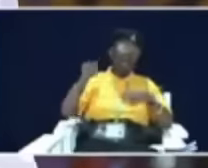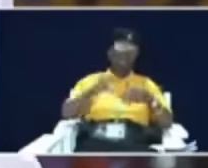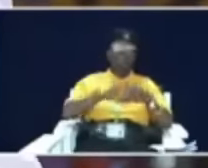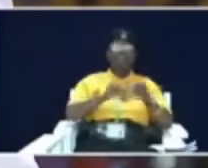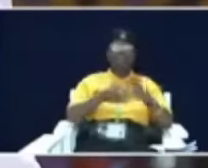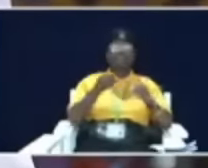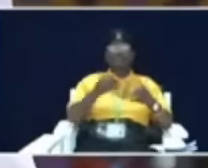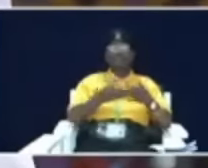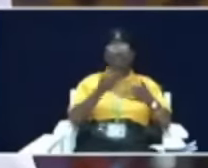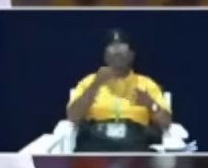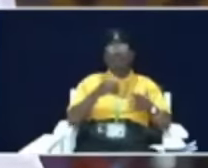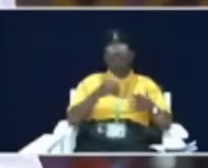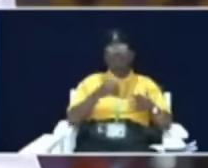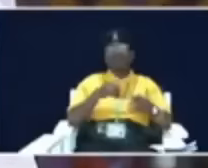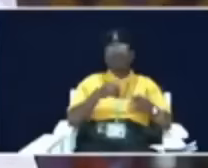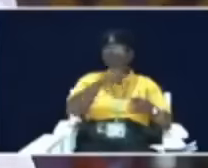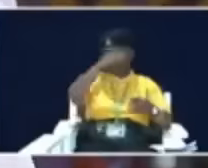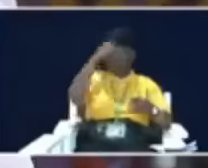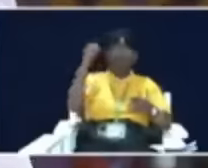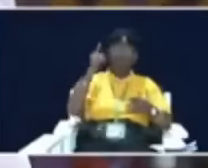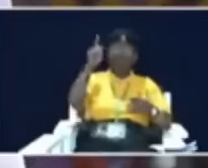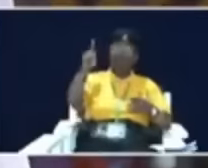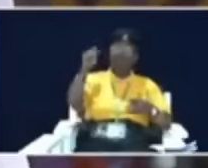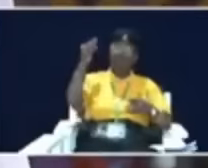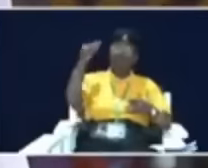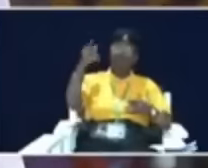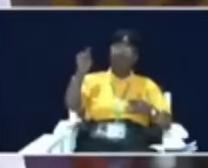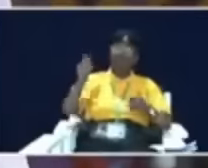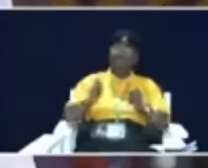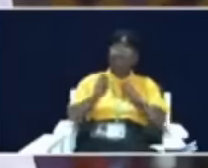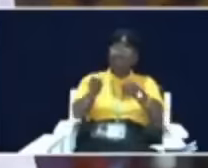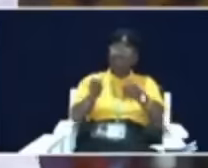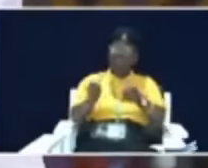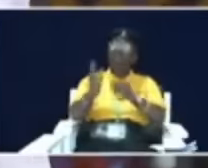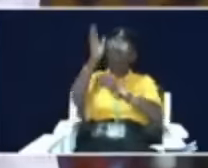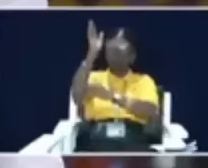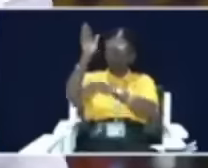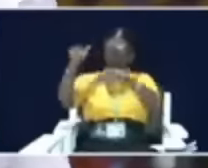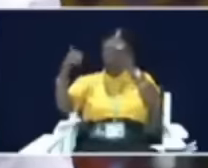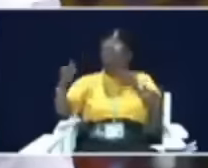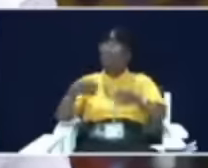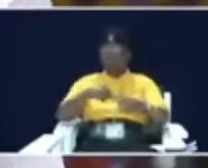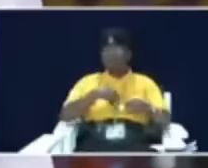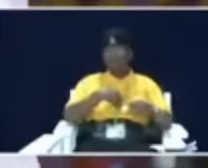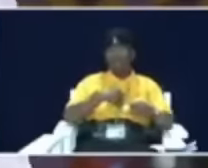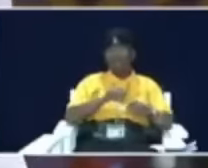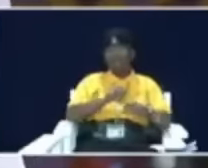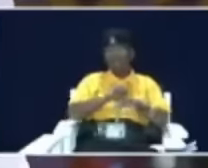Because one of the gifts God gave me early in my Christian life was the ability to hear from him.